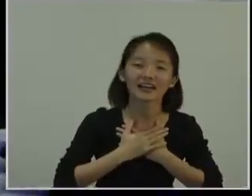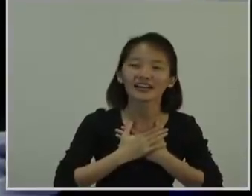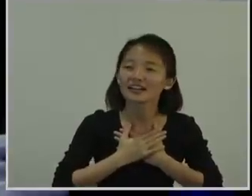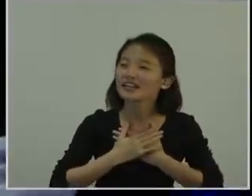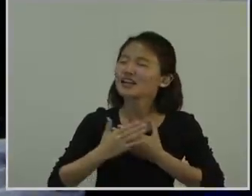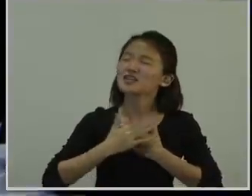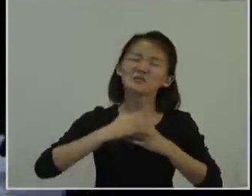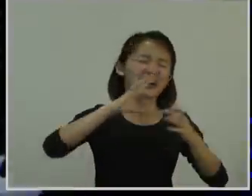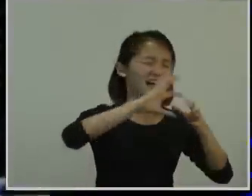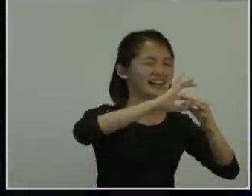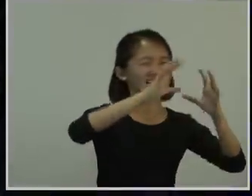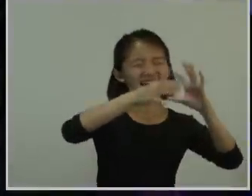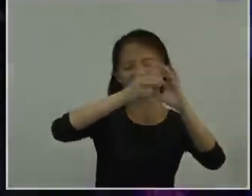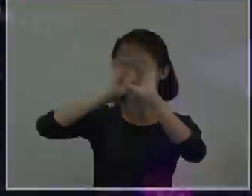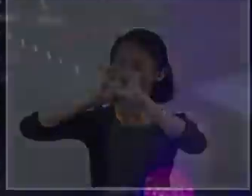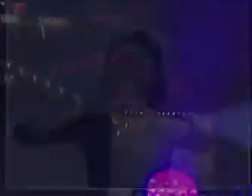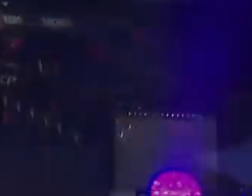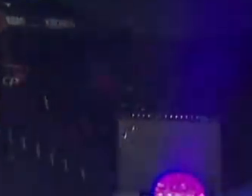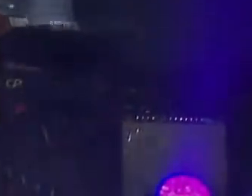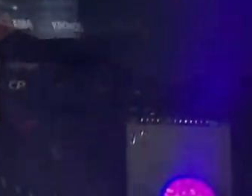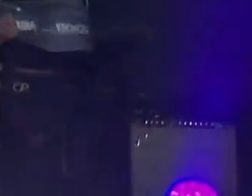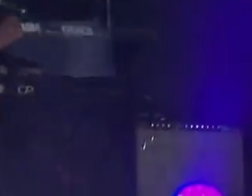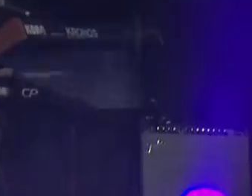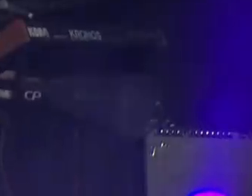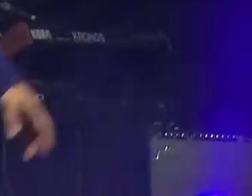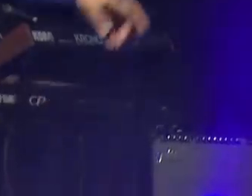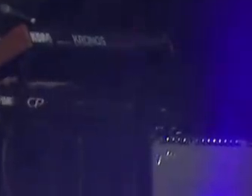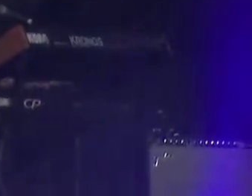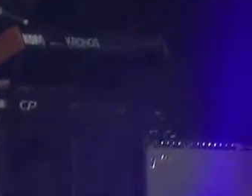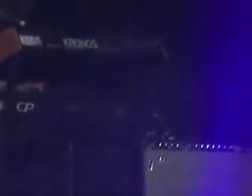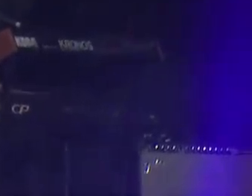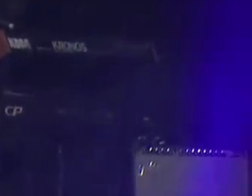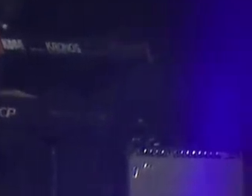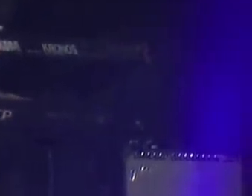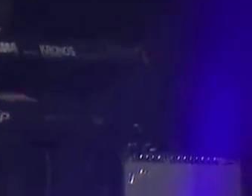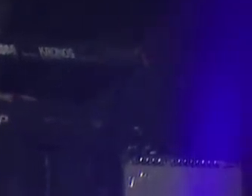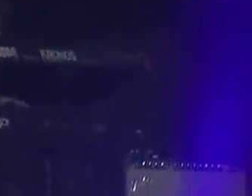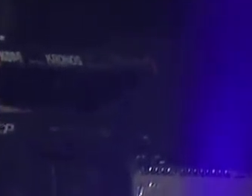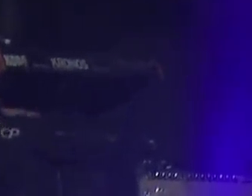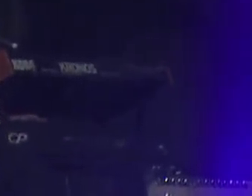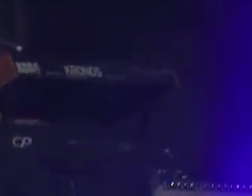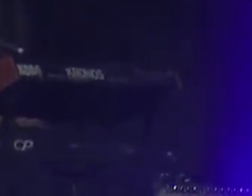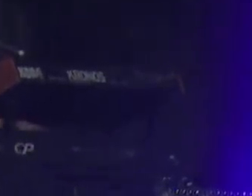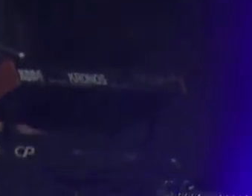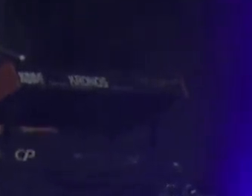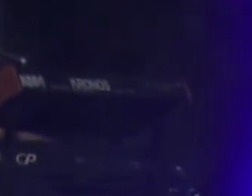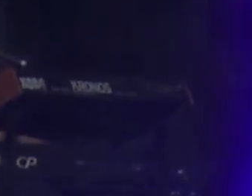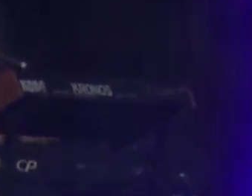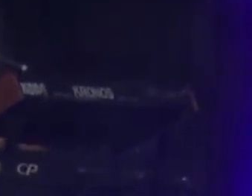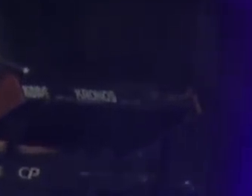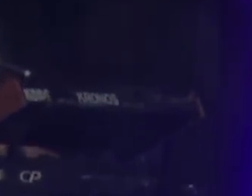mine. My chains are gone, I've been saved.